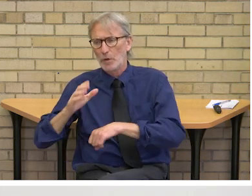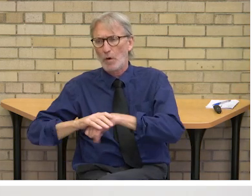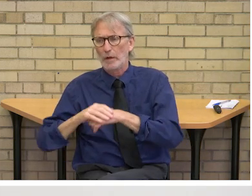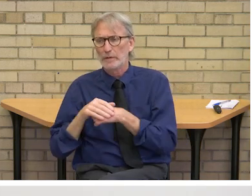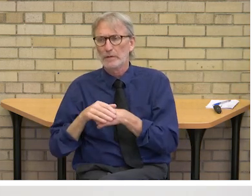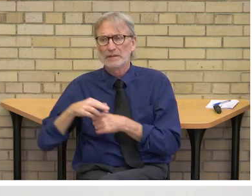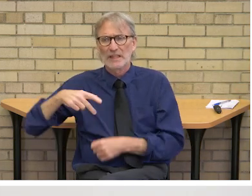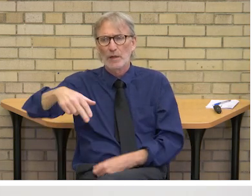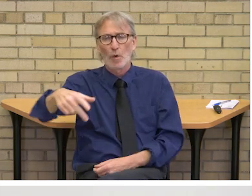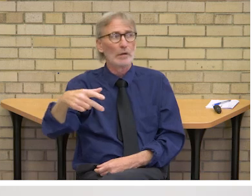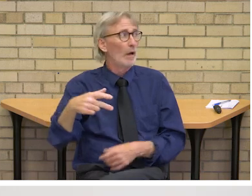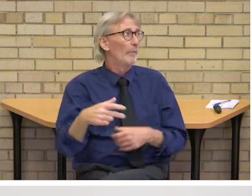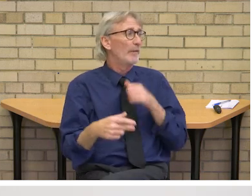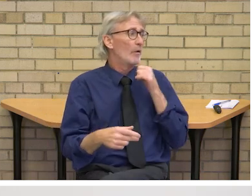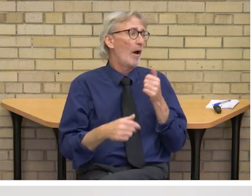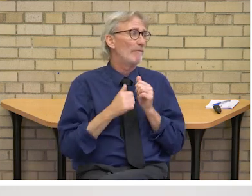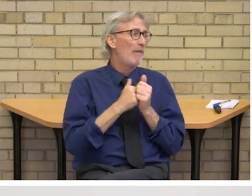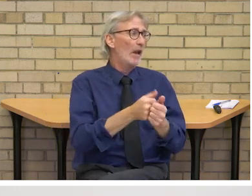don't.